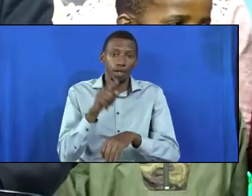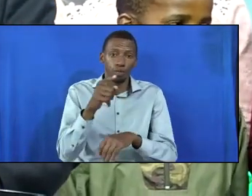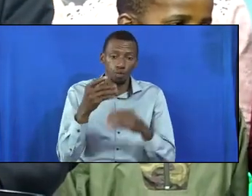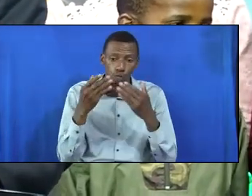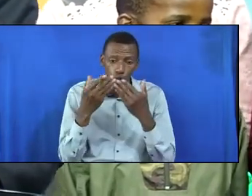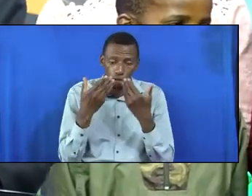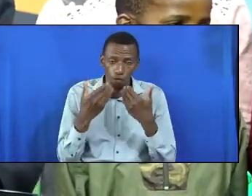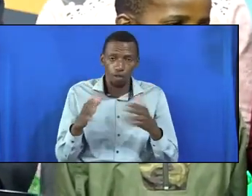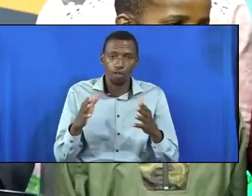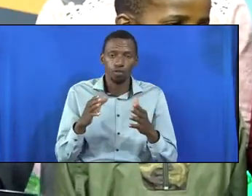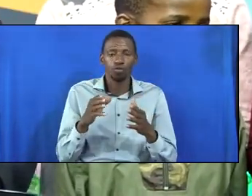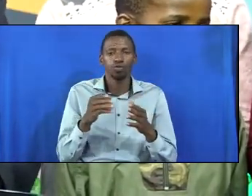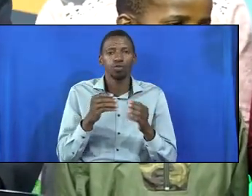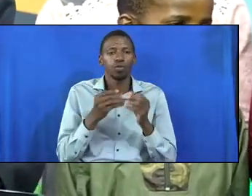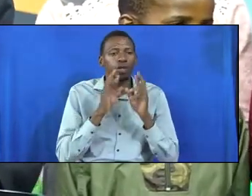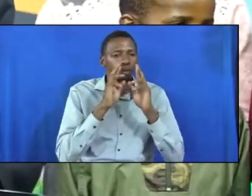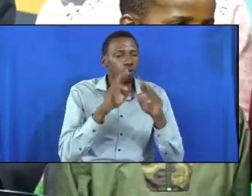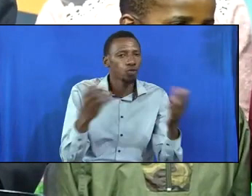number,